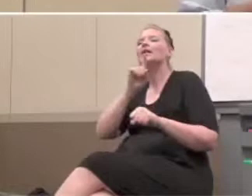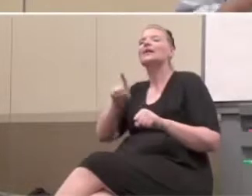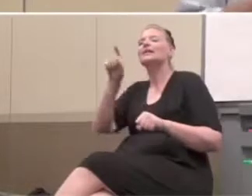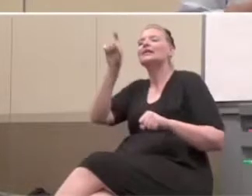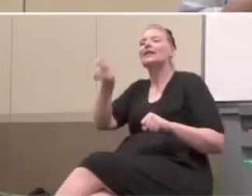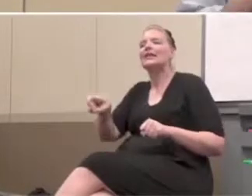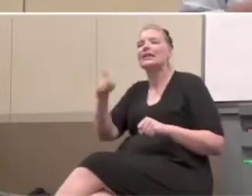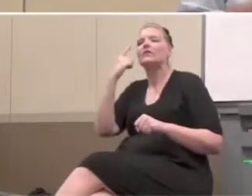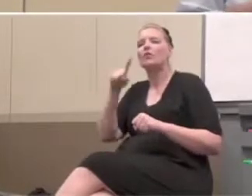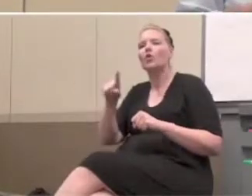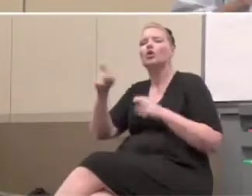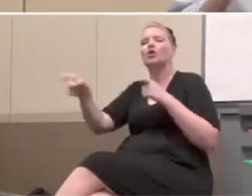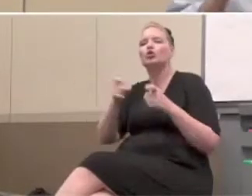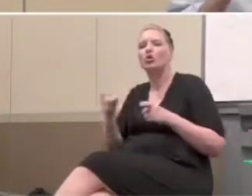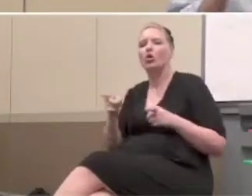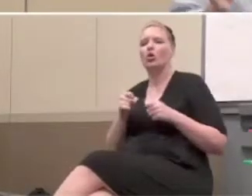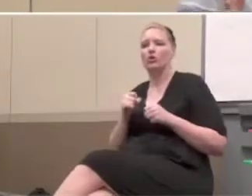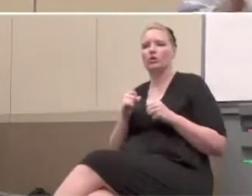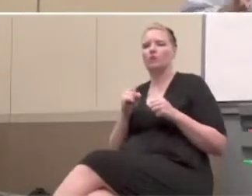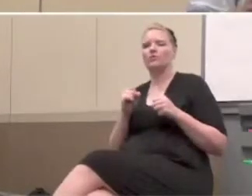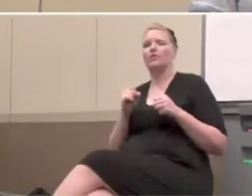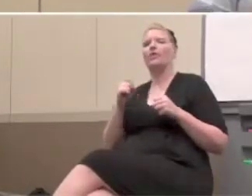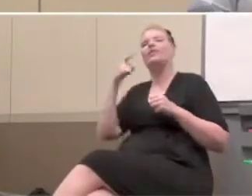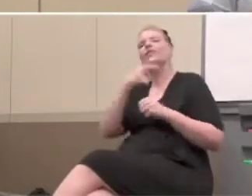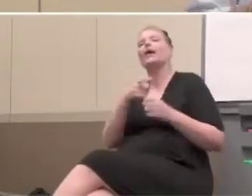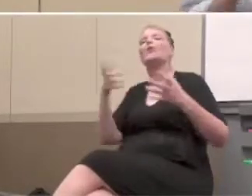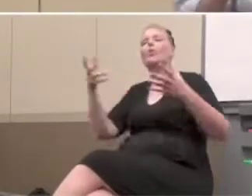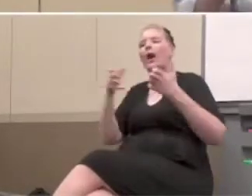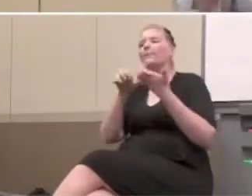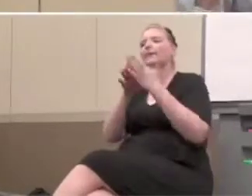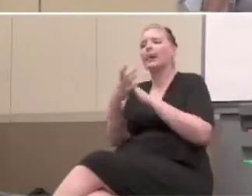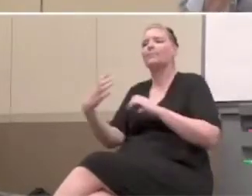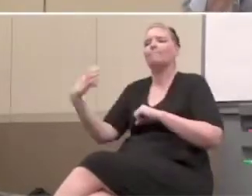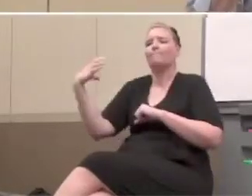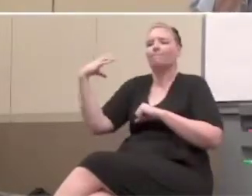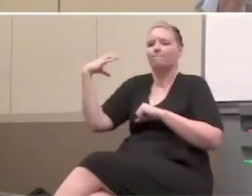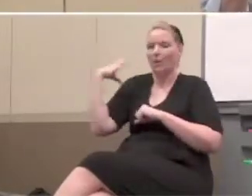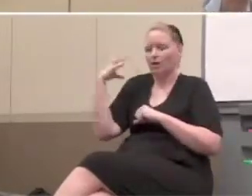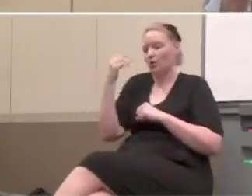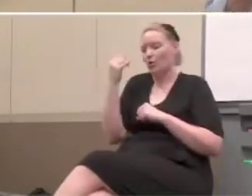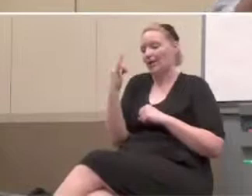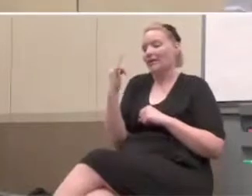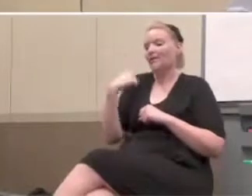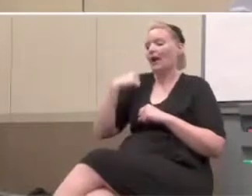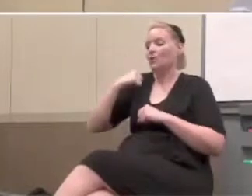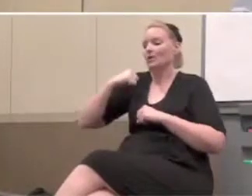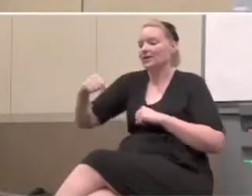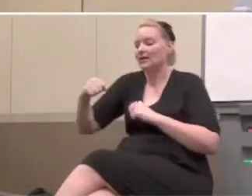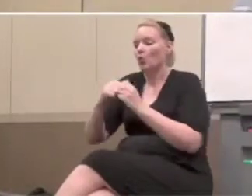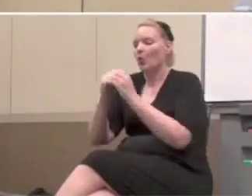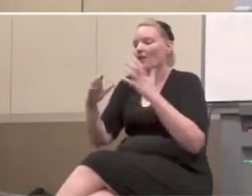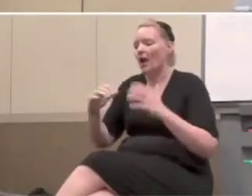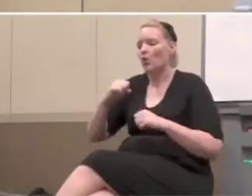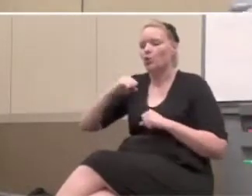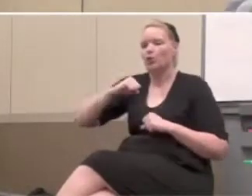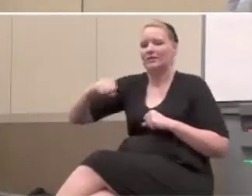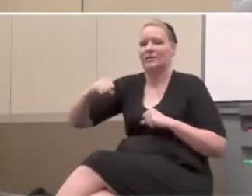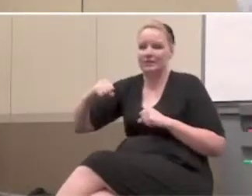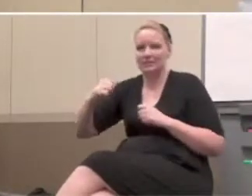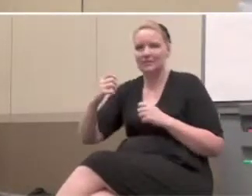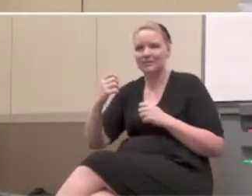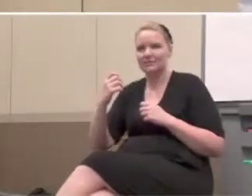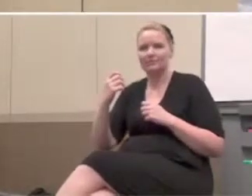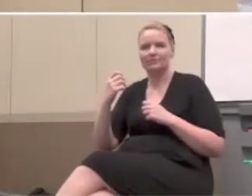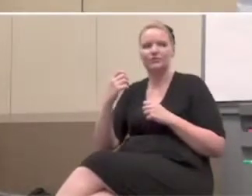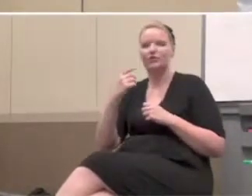call their own shots. They want to be the boss. So this is meeting resistance without resistance. Okay, I don't think